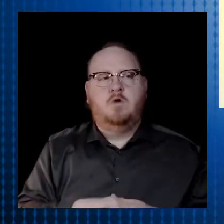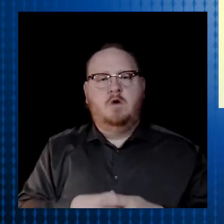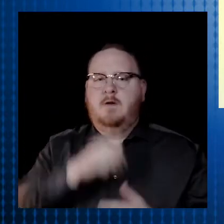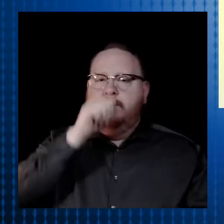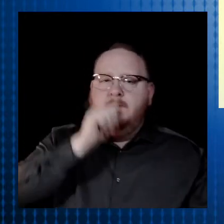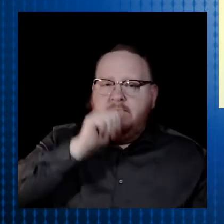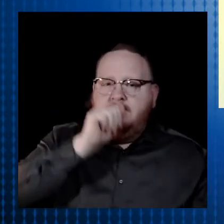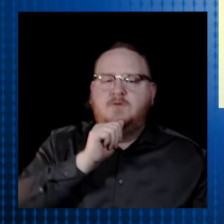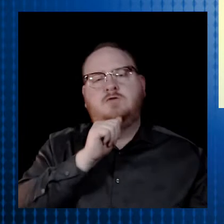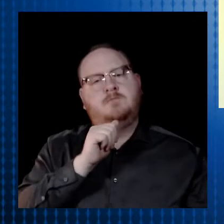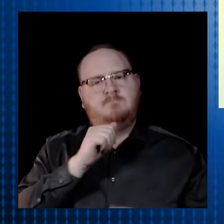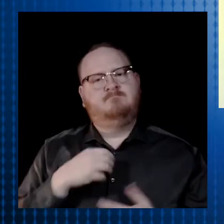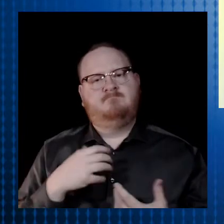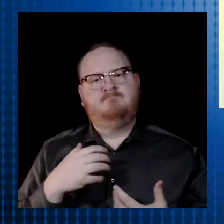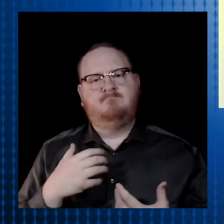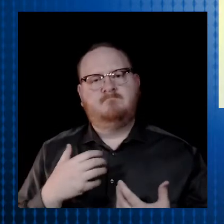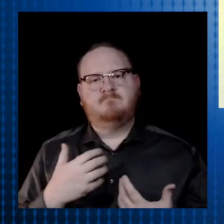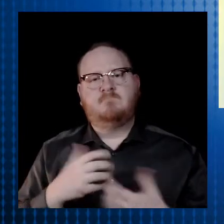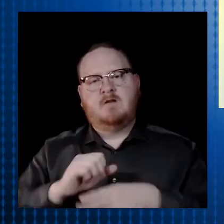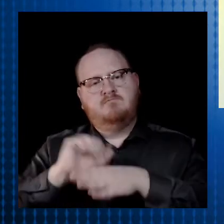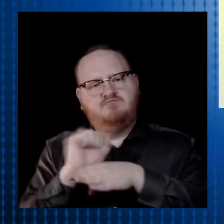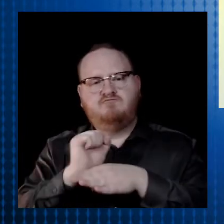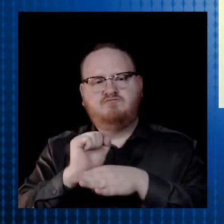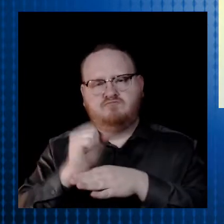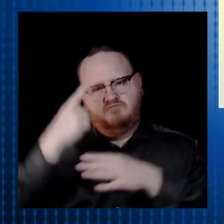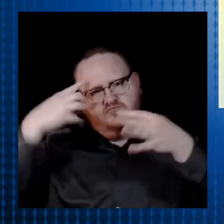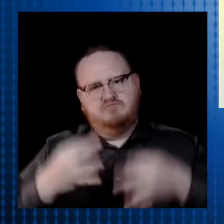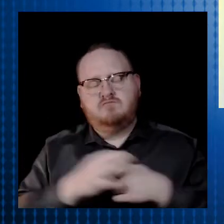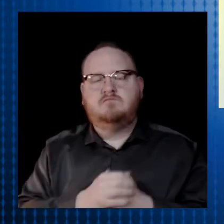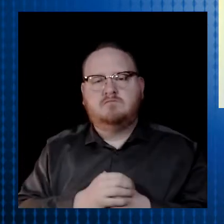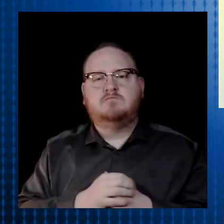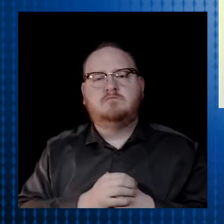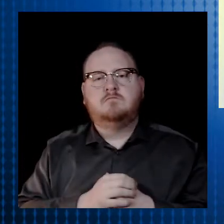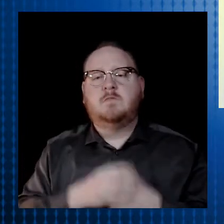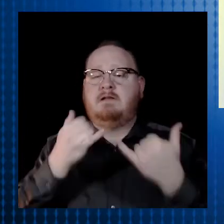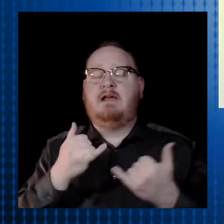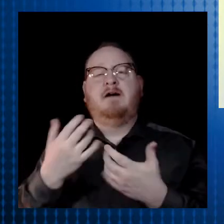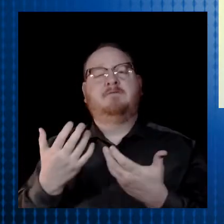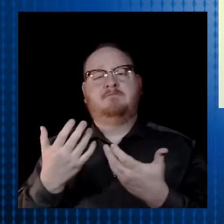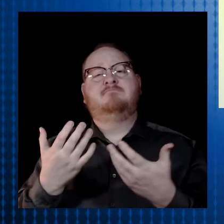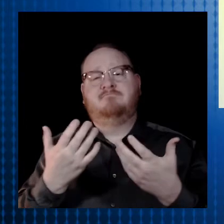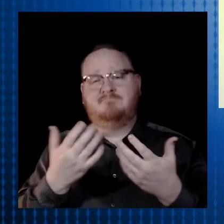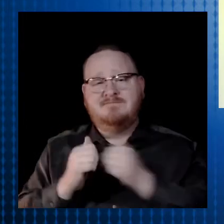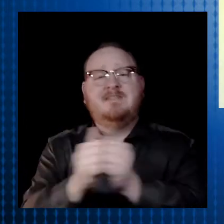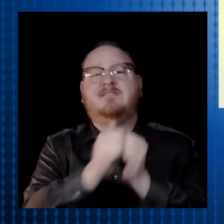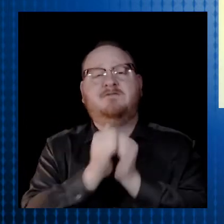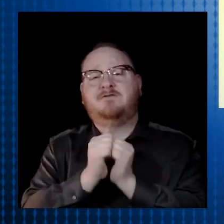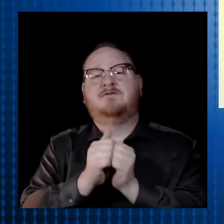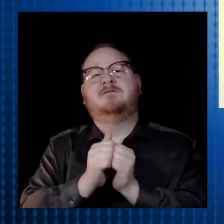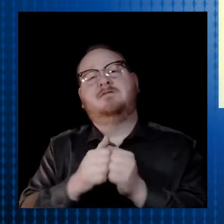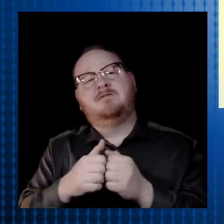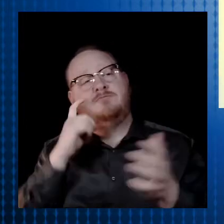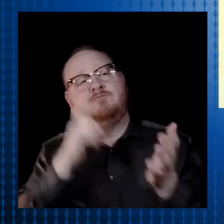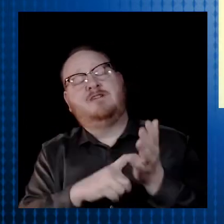Please join me in helping us recognize and thank Shalonda Bias, principal of